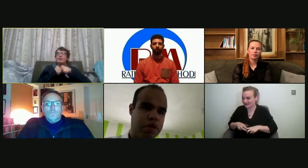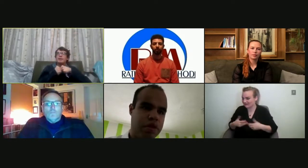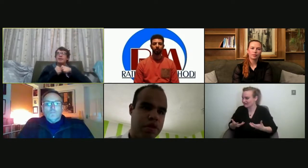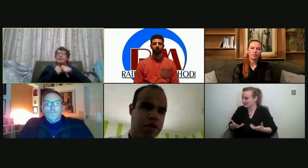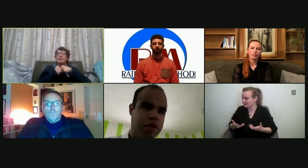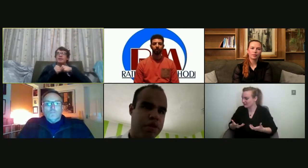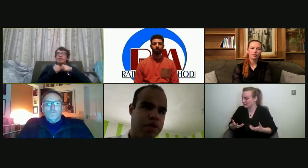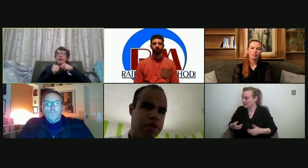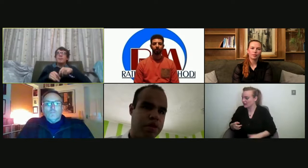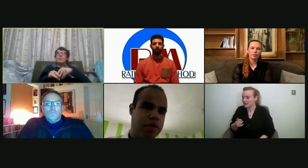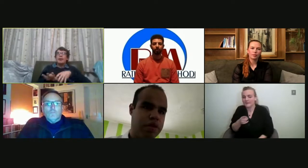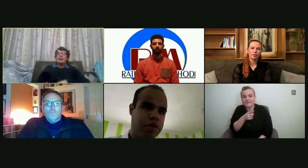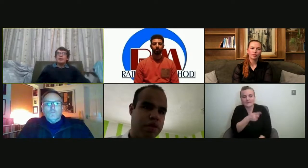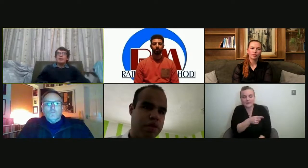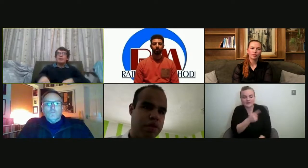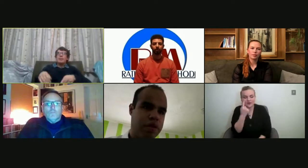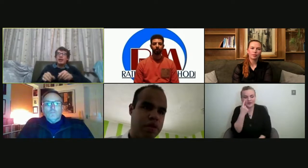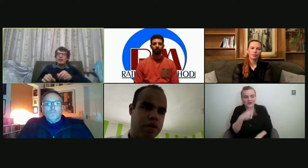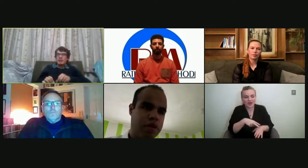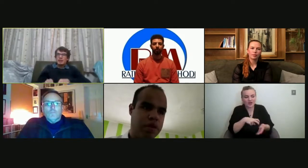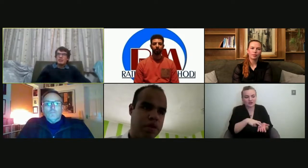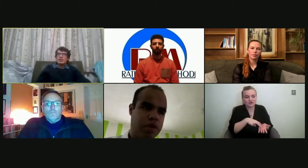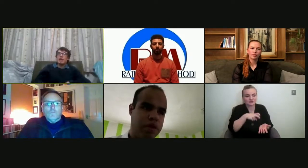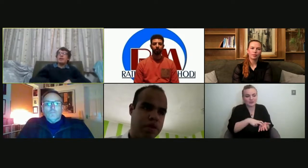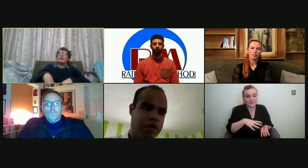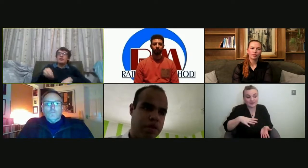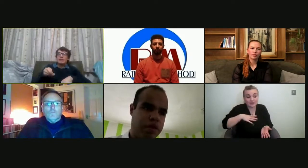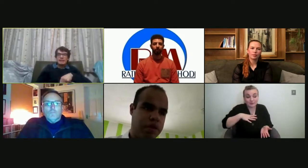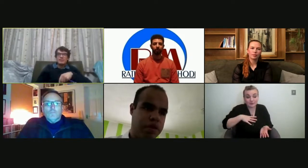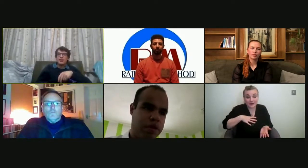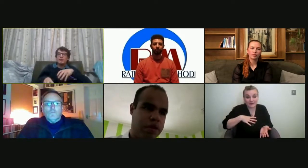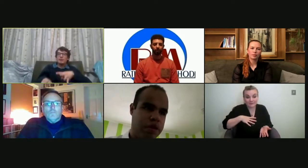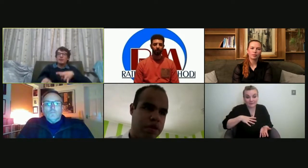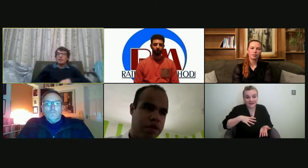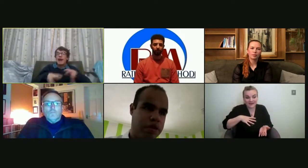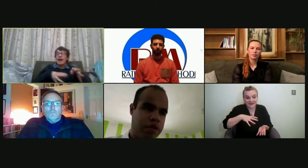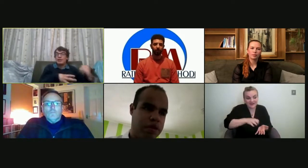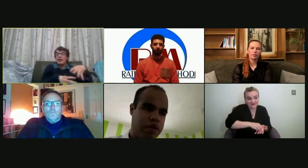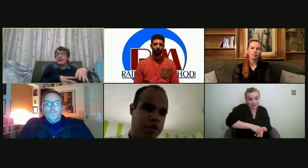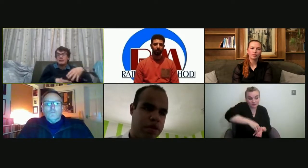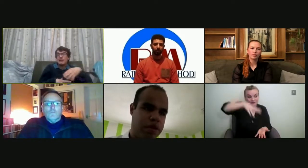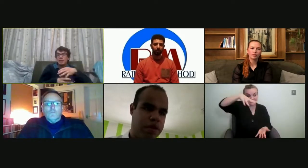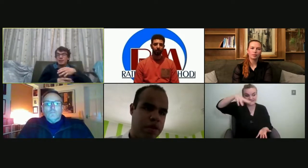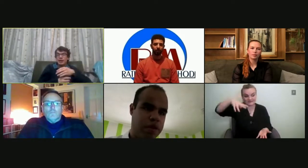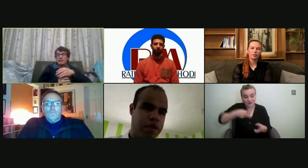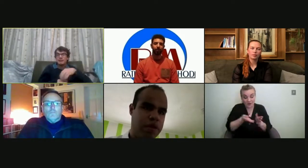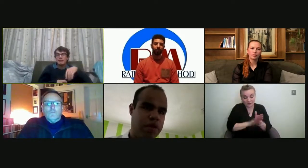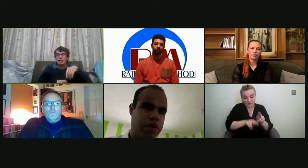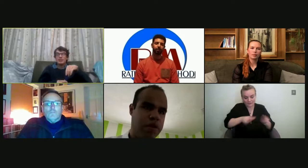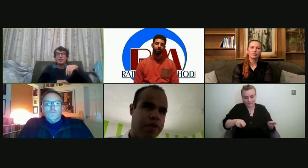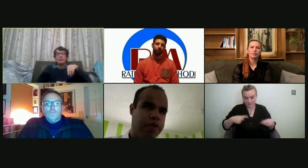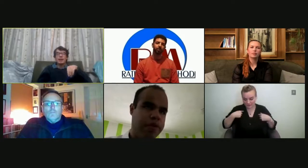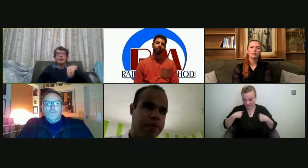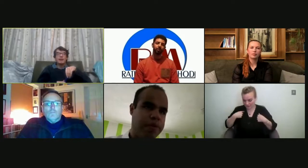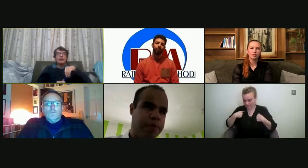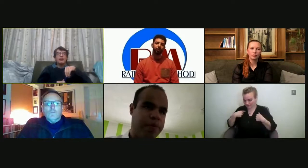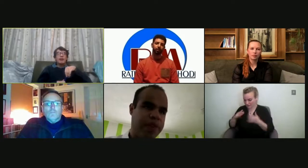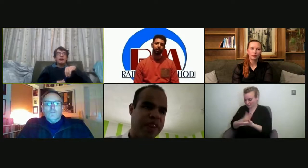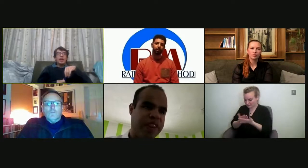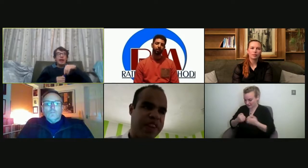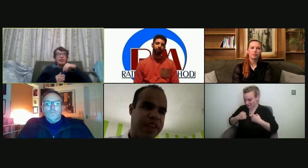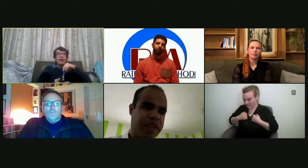think jumping, the preparation is, a release from the floor. So how can I interpret that differently? So I